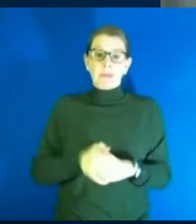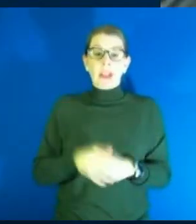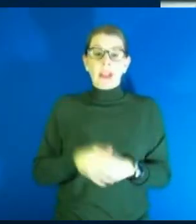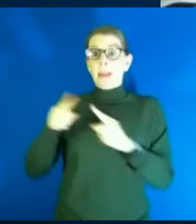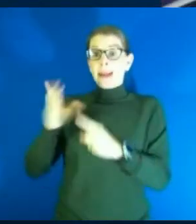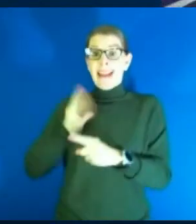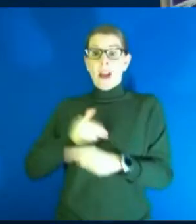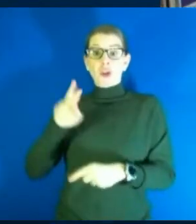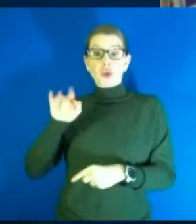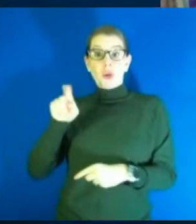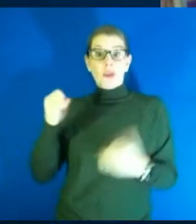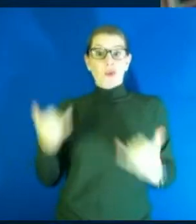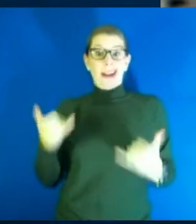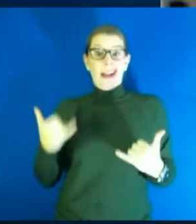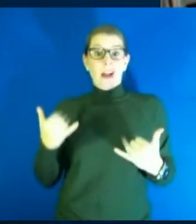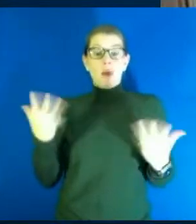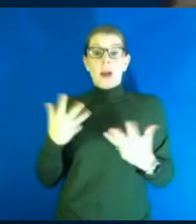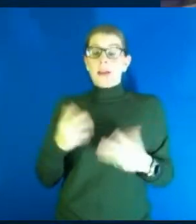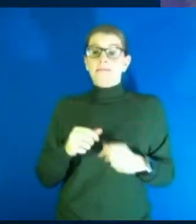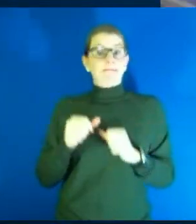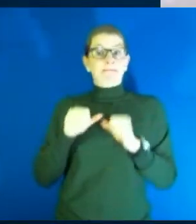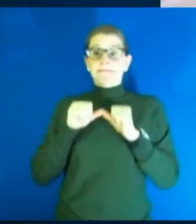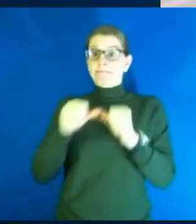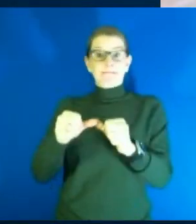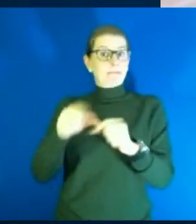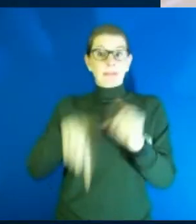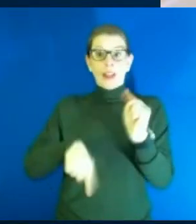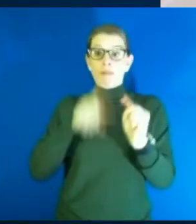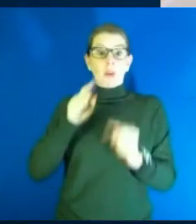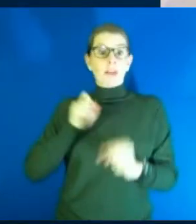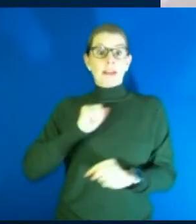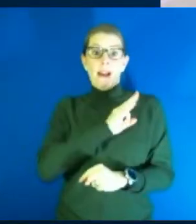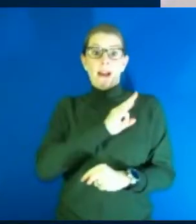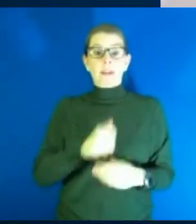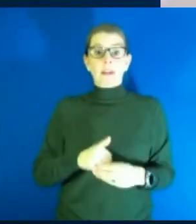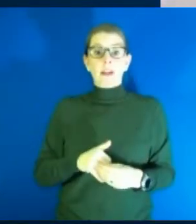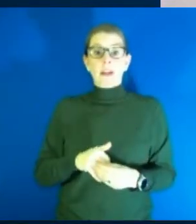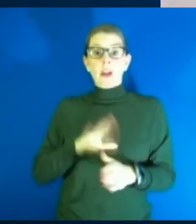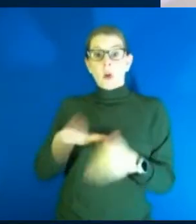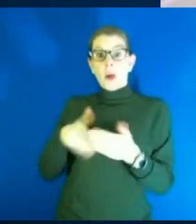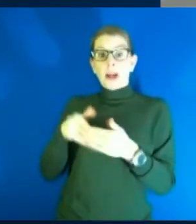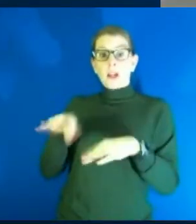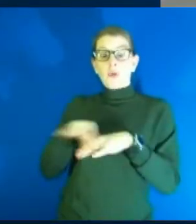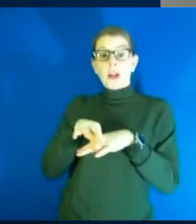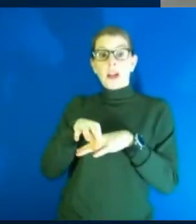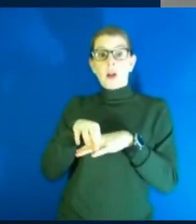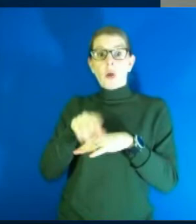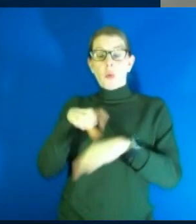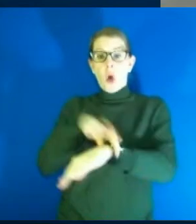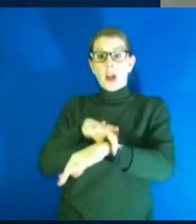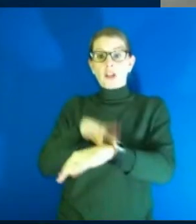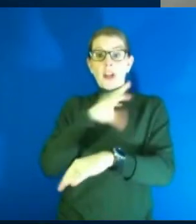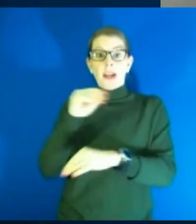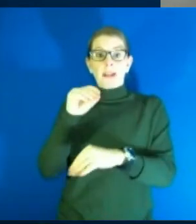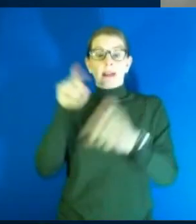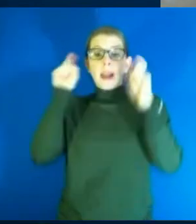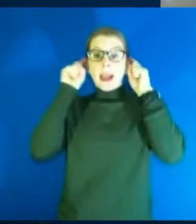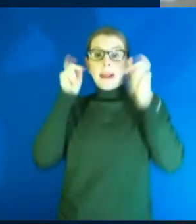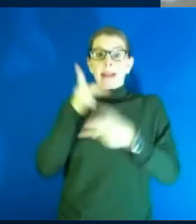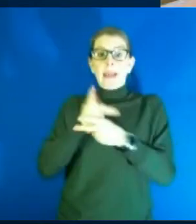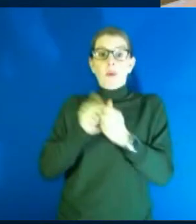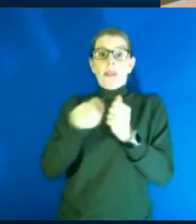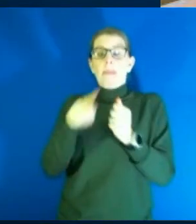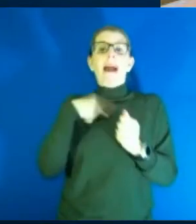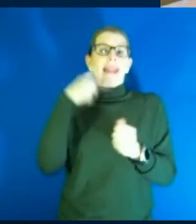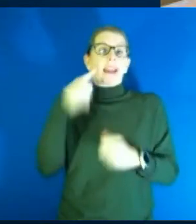at this point is unsustainable for our staff. And he's got his wedding ring and his watch and his hearing aids. We should just keep those with him, I